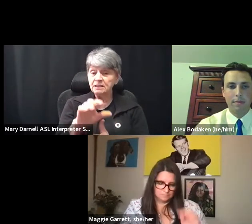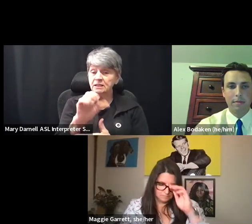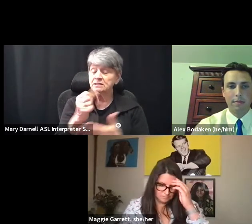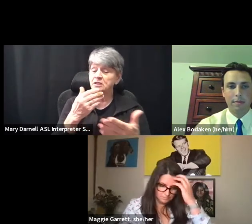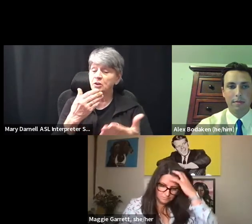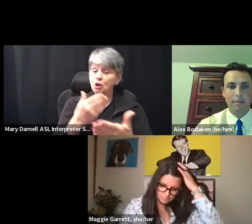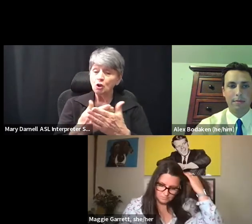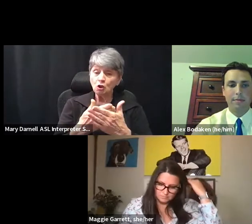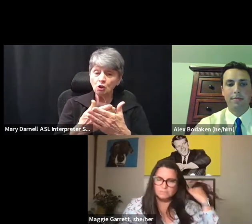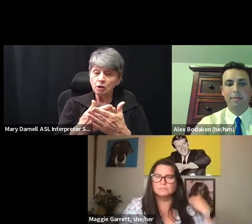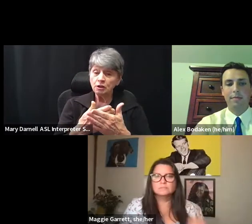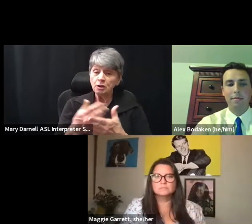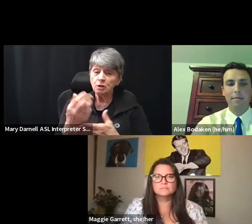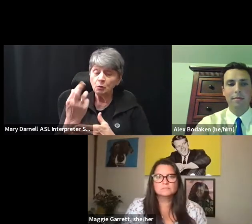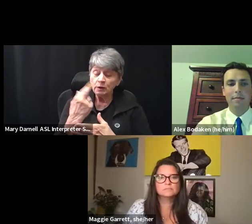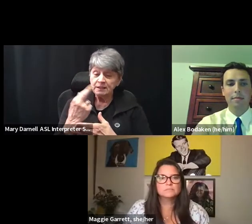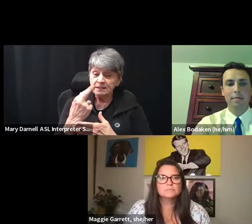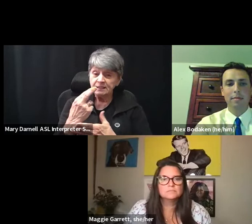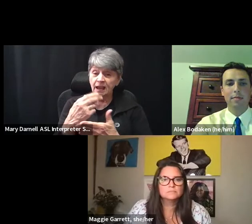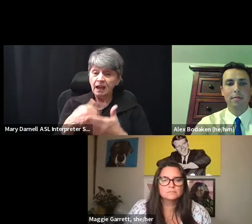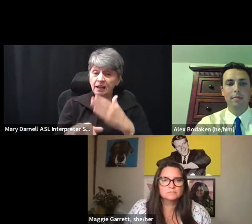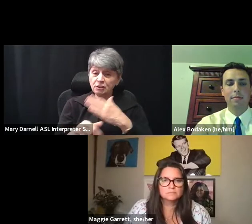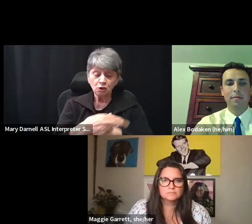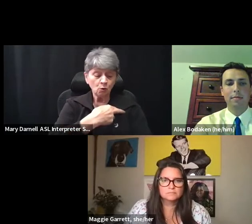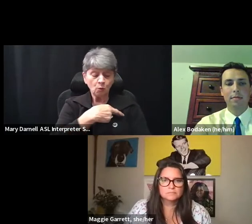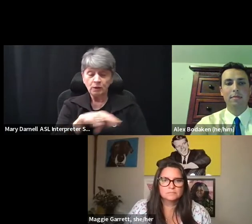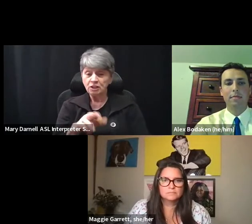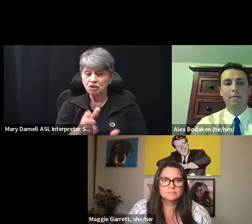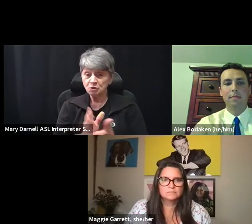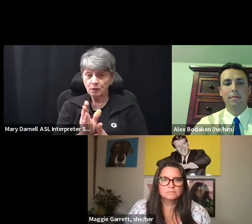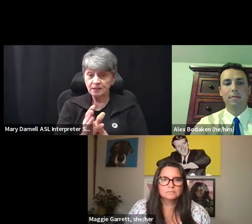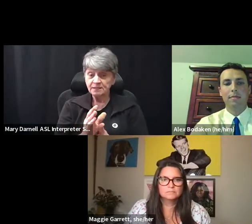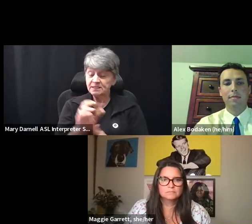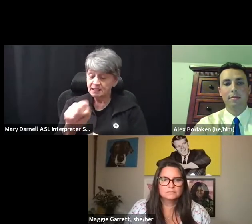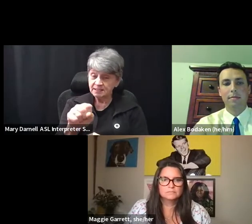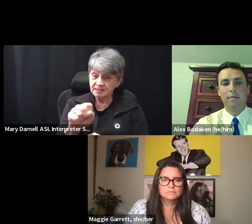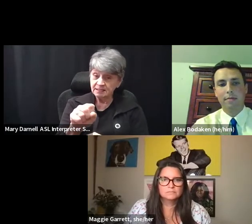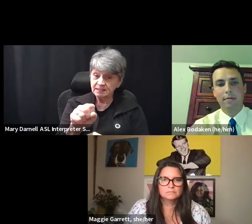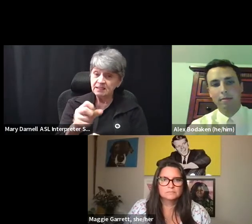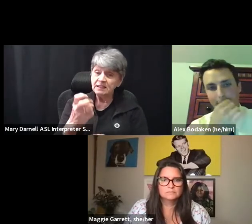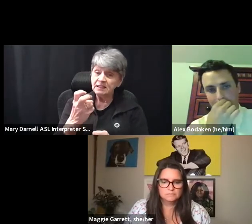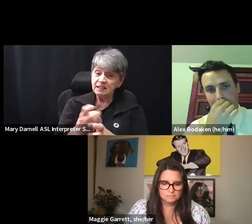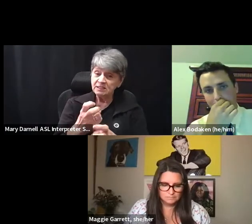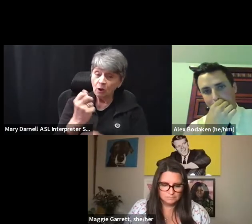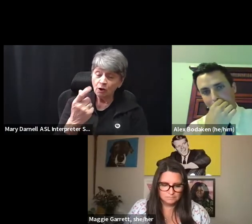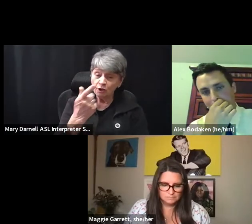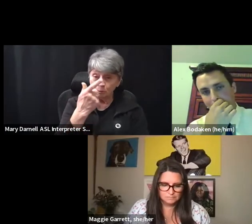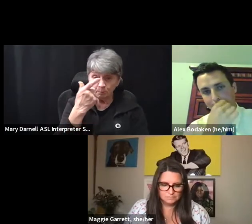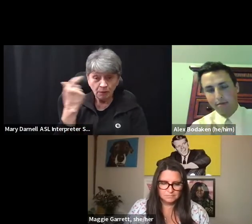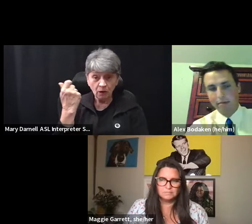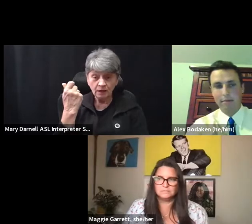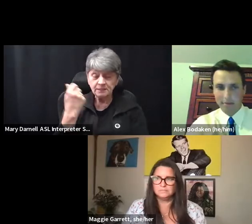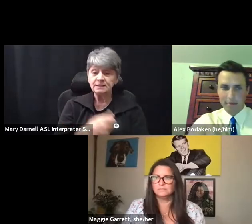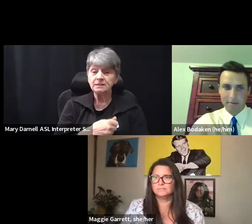religious freedom? Absolutely. It is harder because religious extremists have gotten